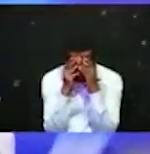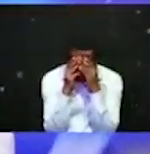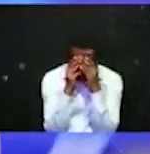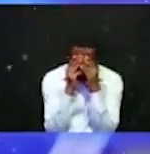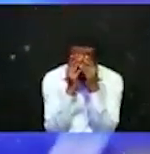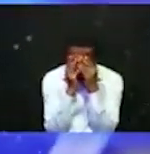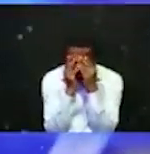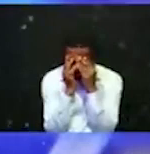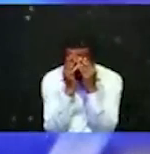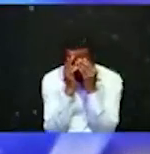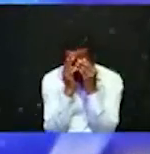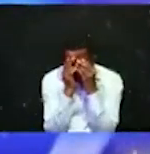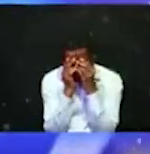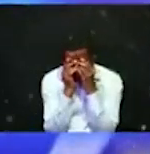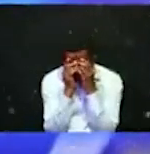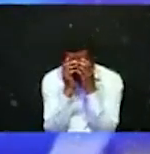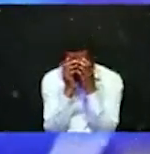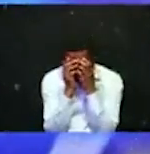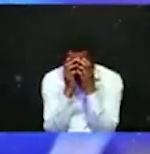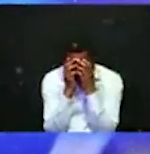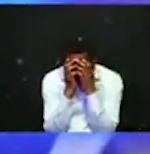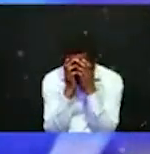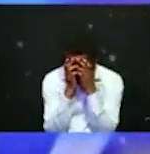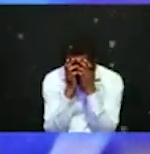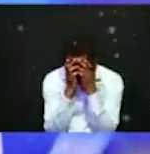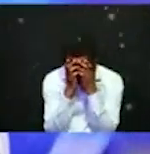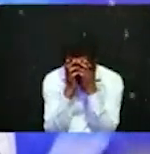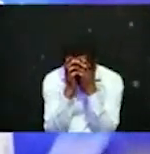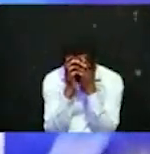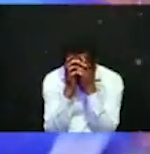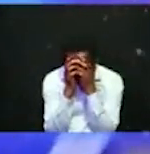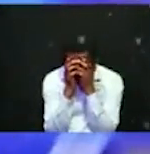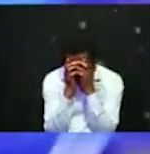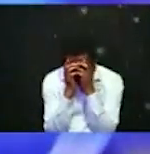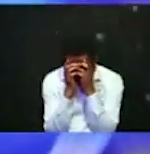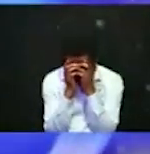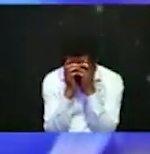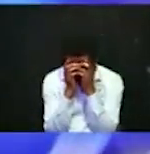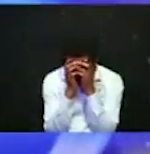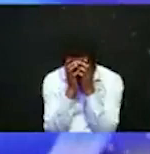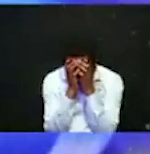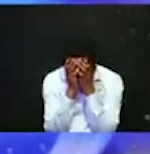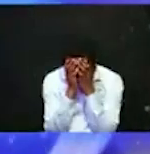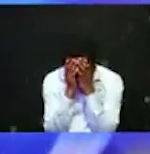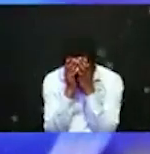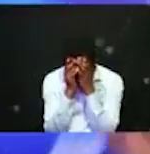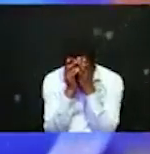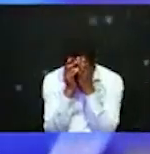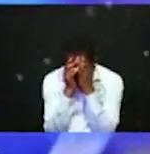mercy and forgive us. All the insults and all the